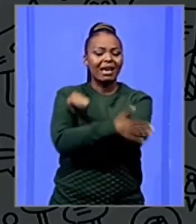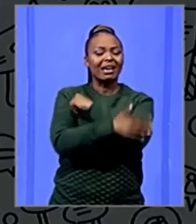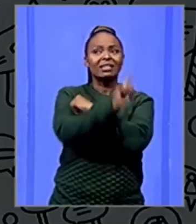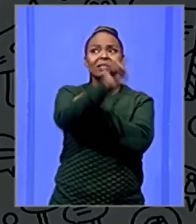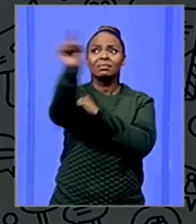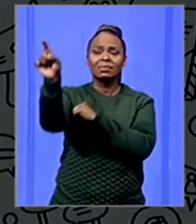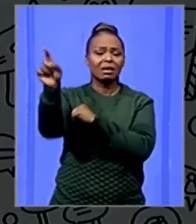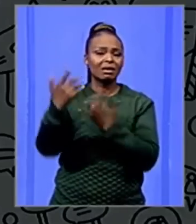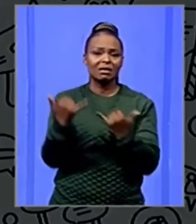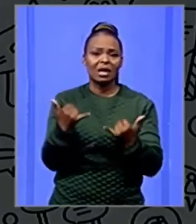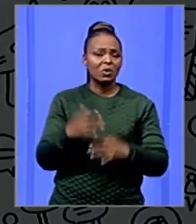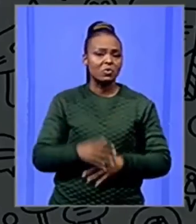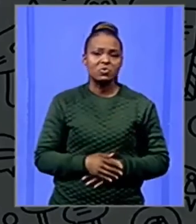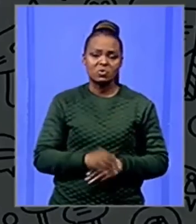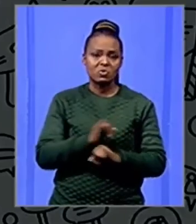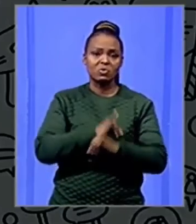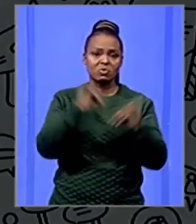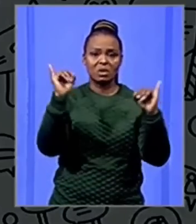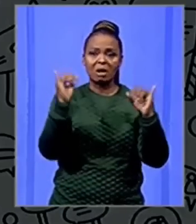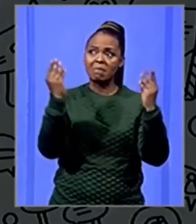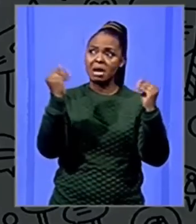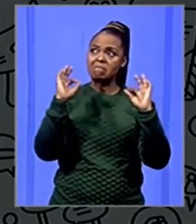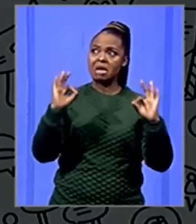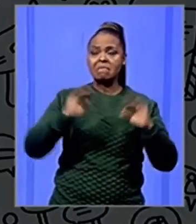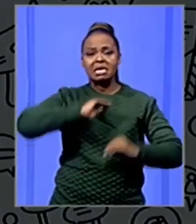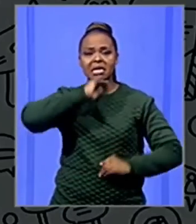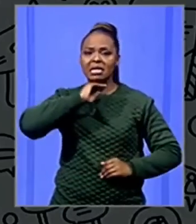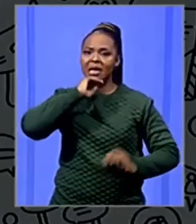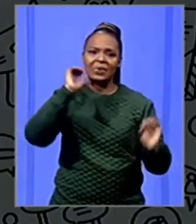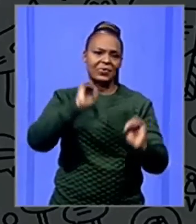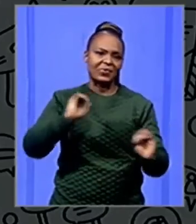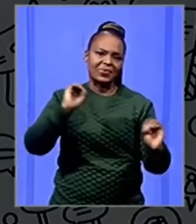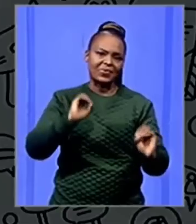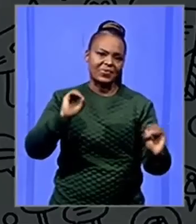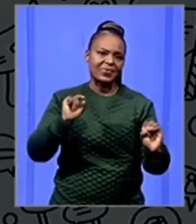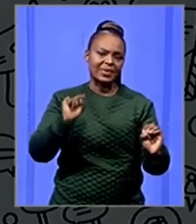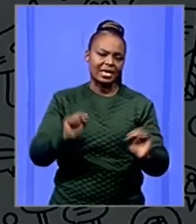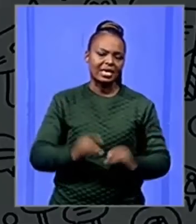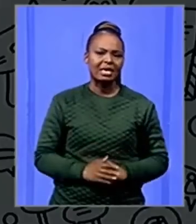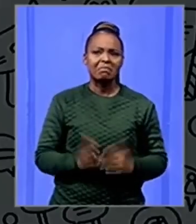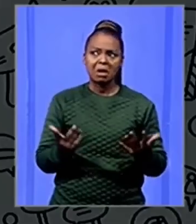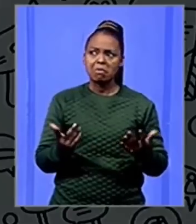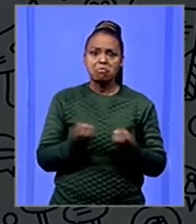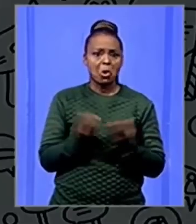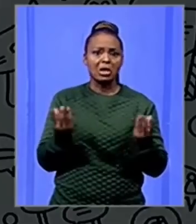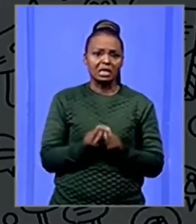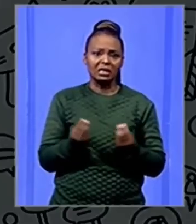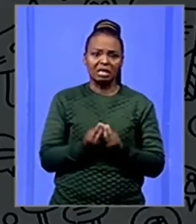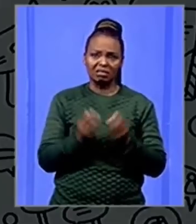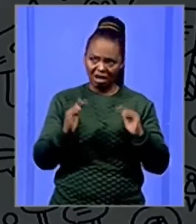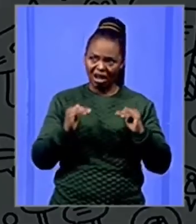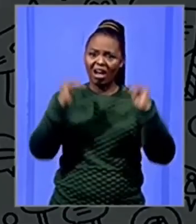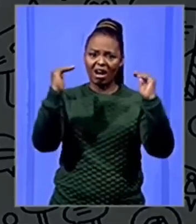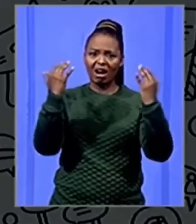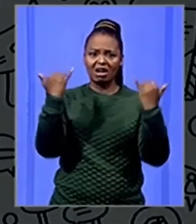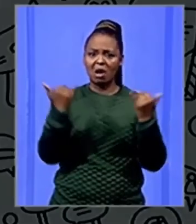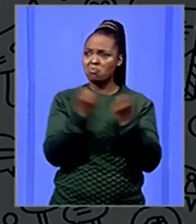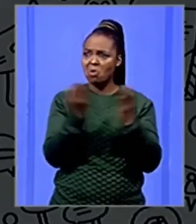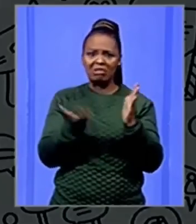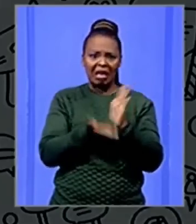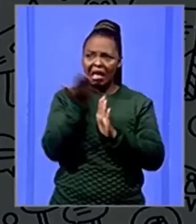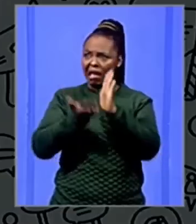di kgone ga dina madi a lekaneng ene dilo di tlhwatlhwa godimo ntlha eo ke itumeletse thata ya